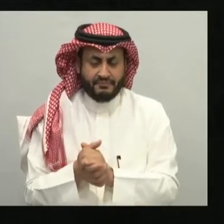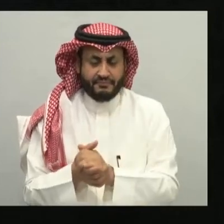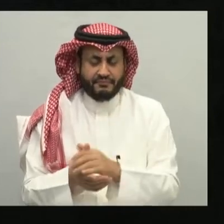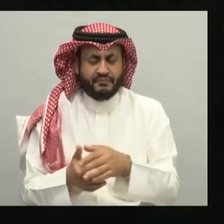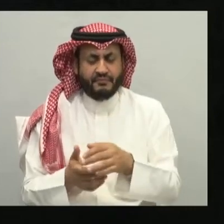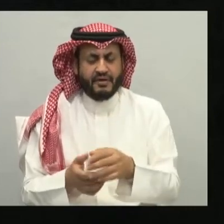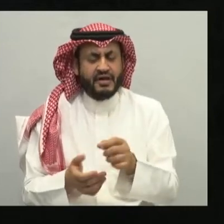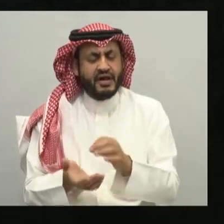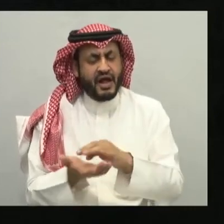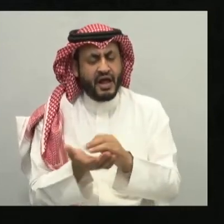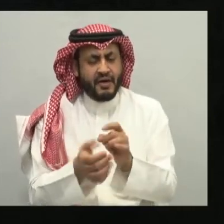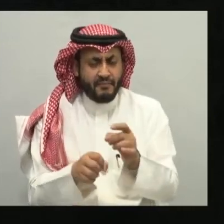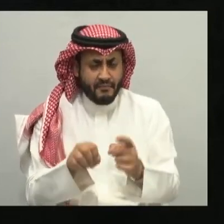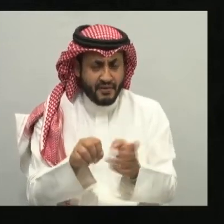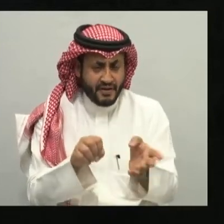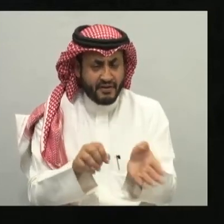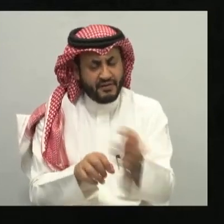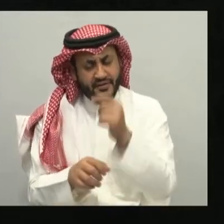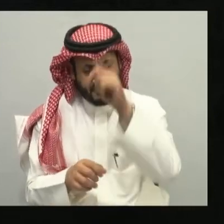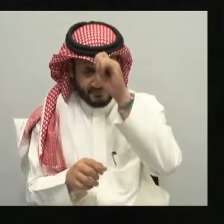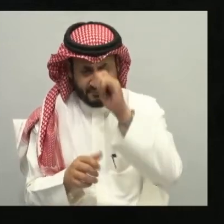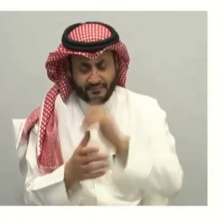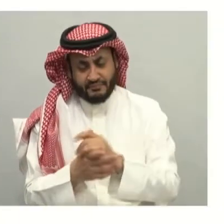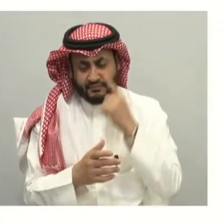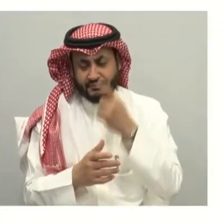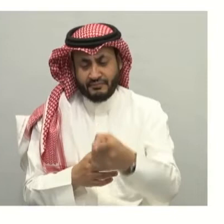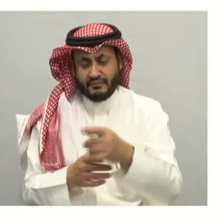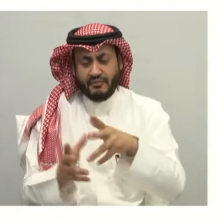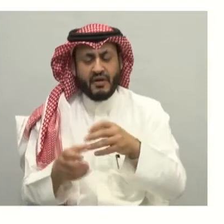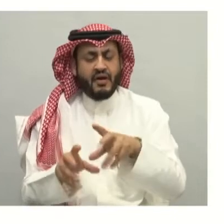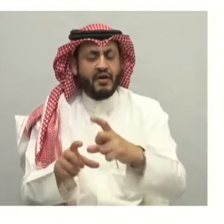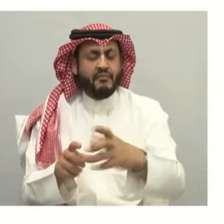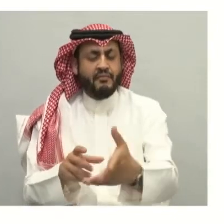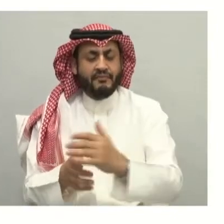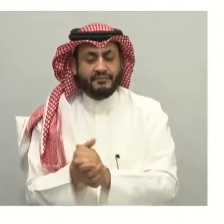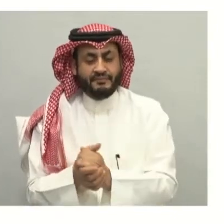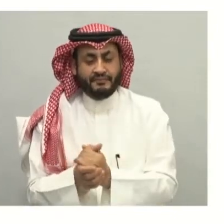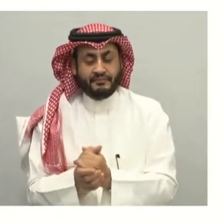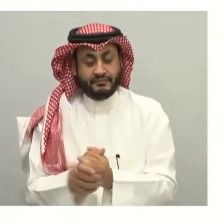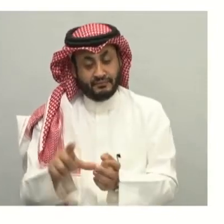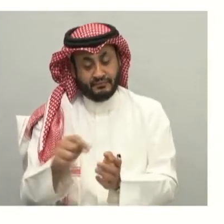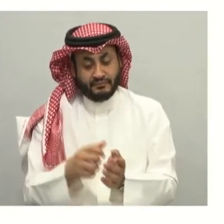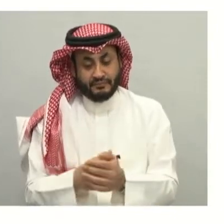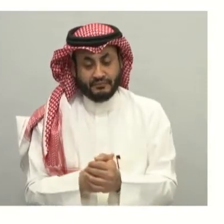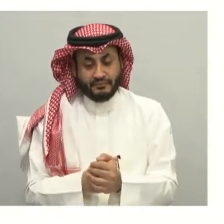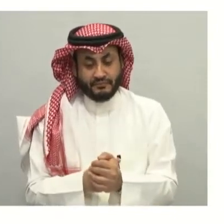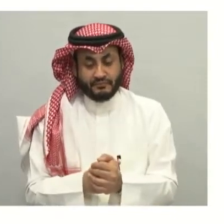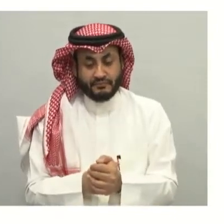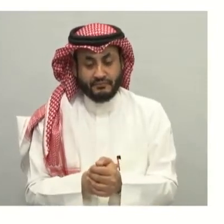remove the E and it turns into hat. Let's find the picture of hat. Excellent.